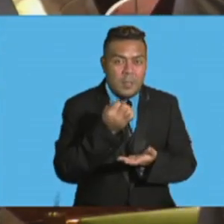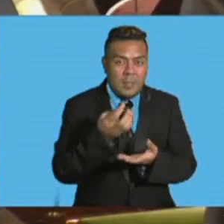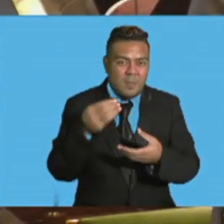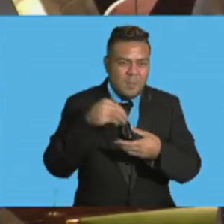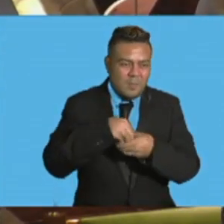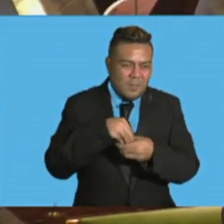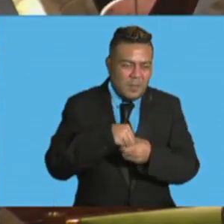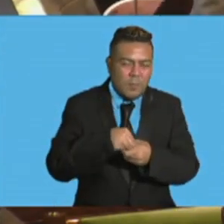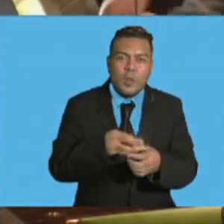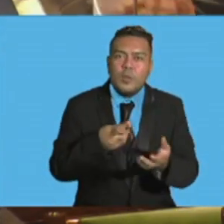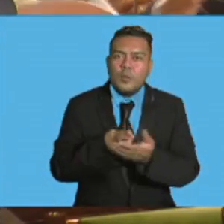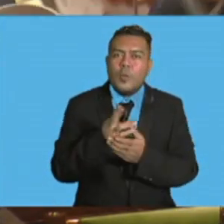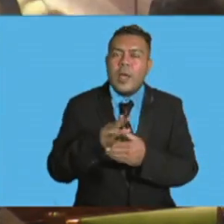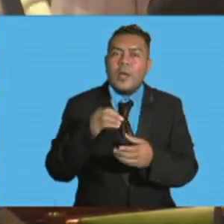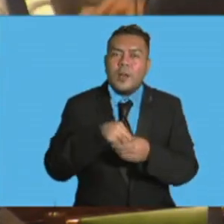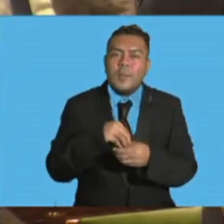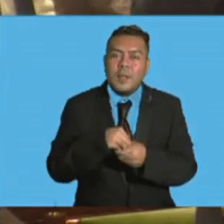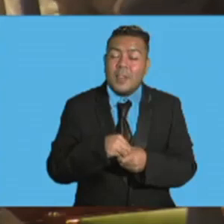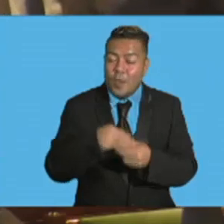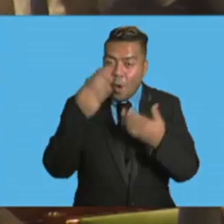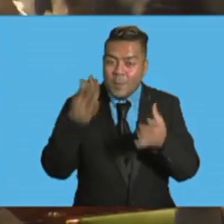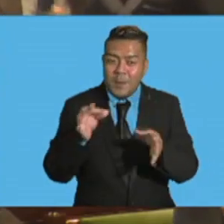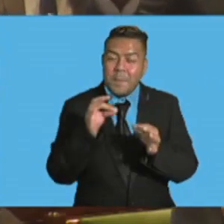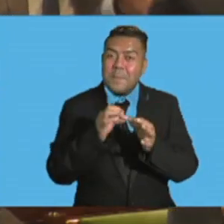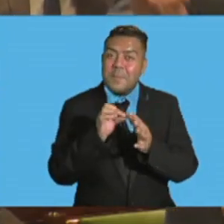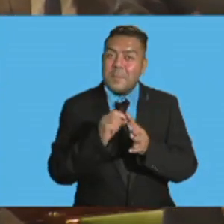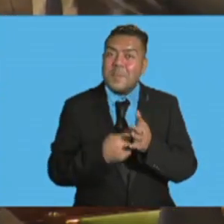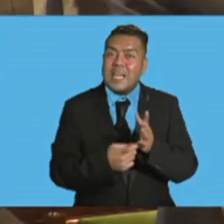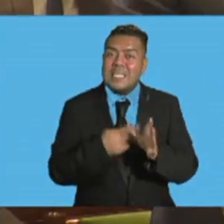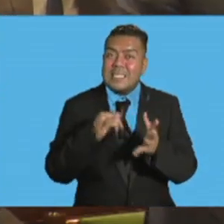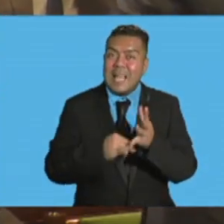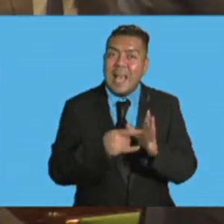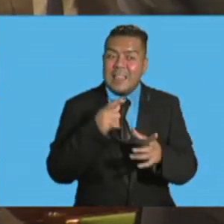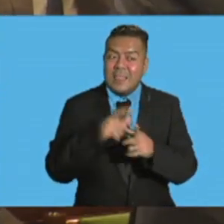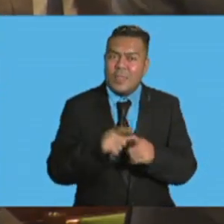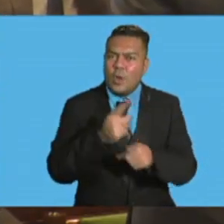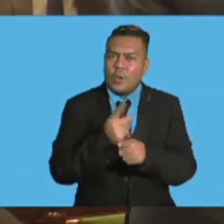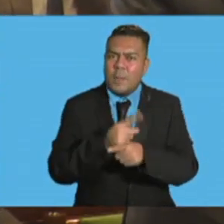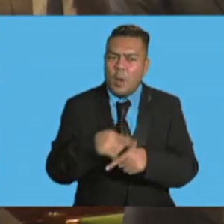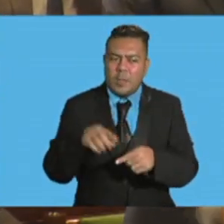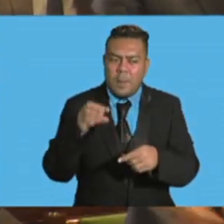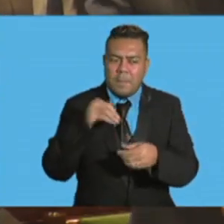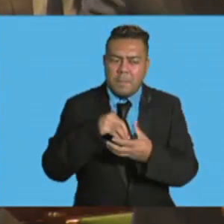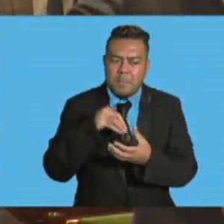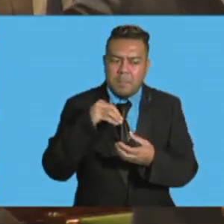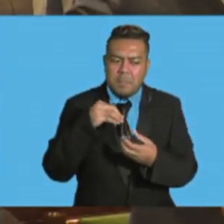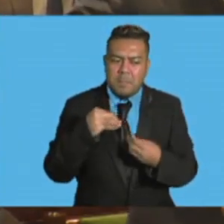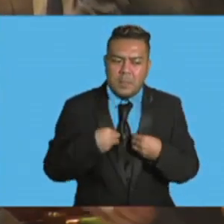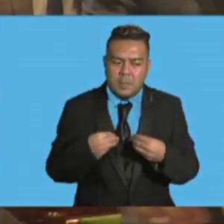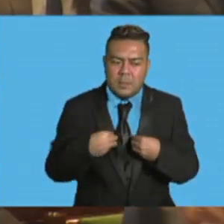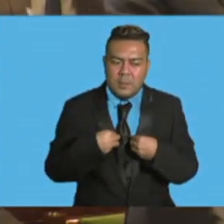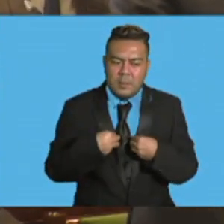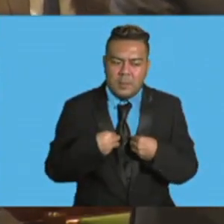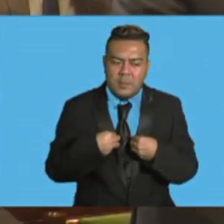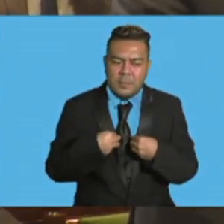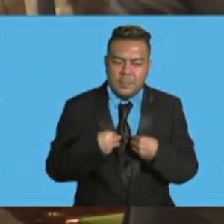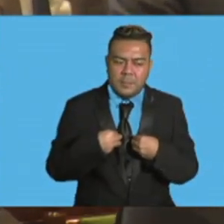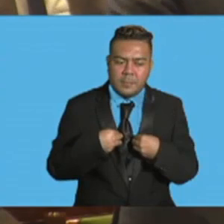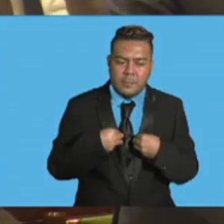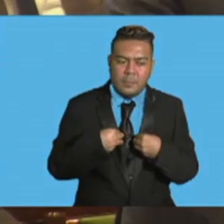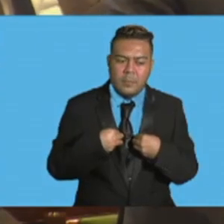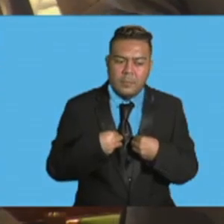on our true economic potential. Honourable Prasad talked about ease of doing business. I don't think you were here, Honourable Prasad, when Honourable Minister for Industry and